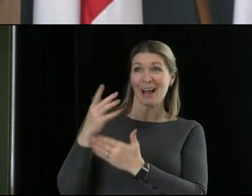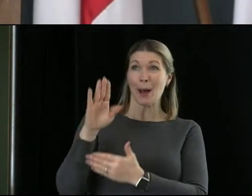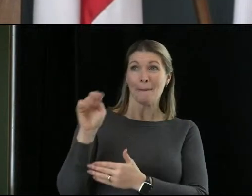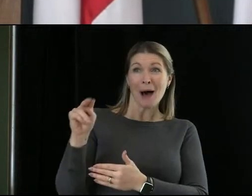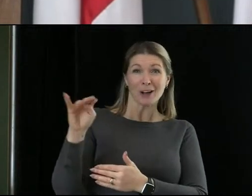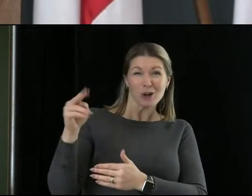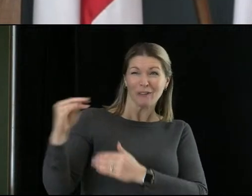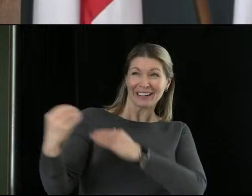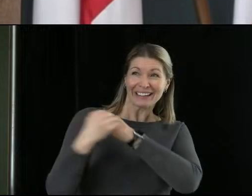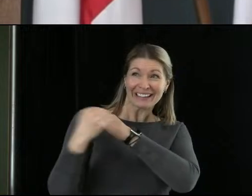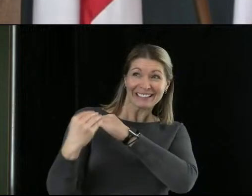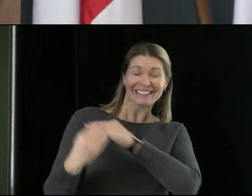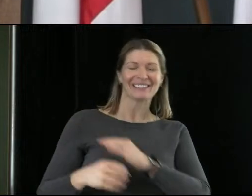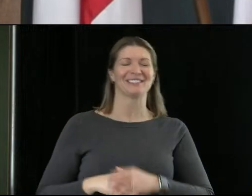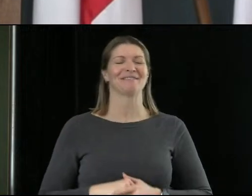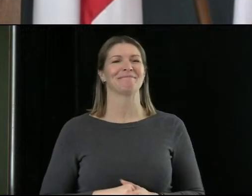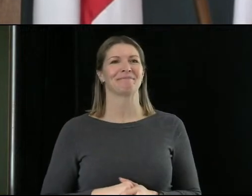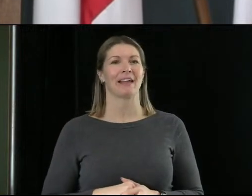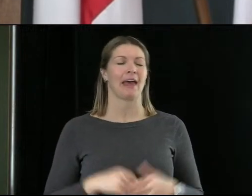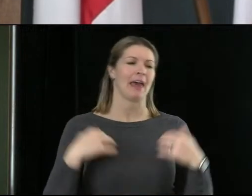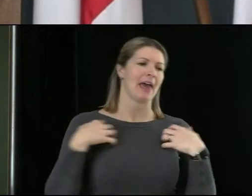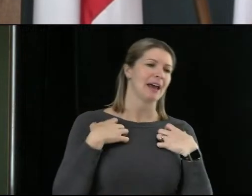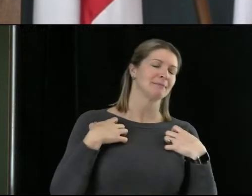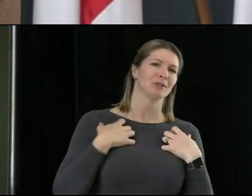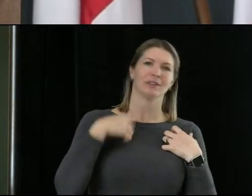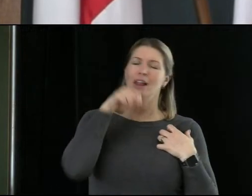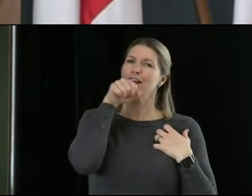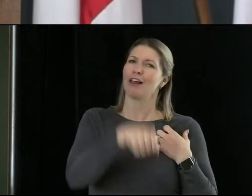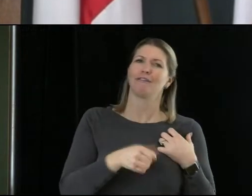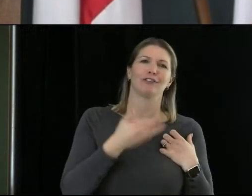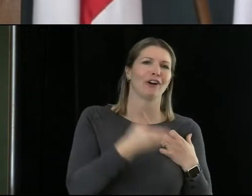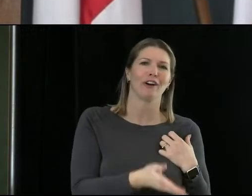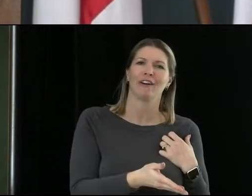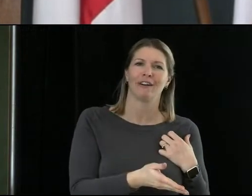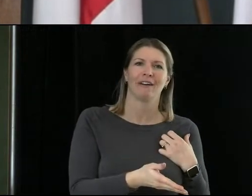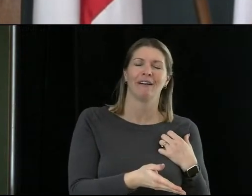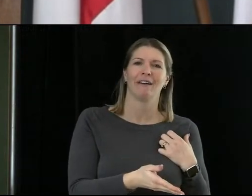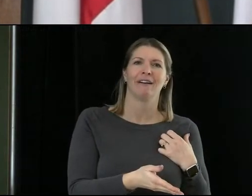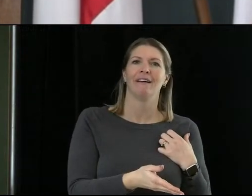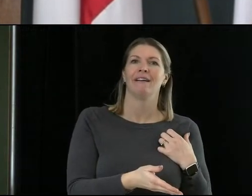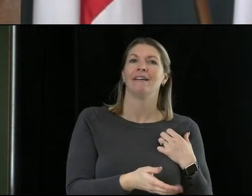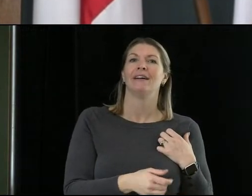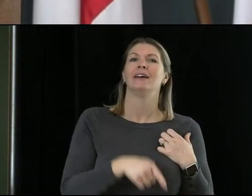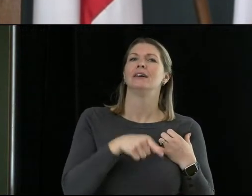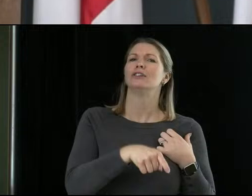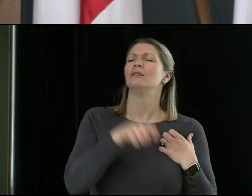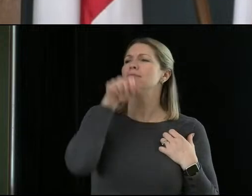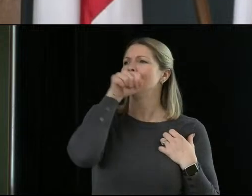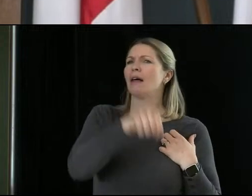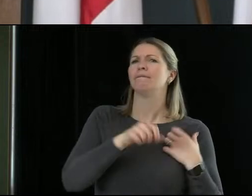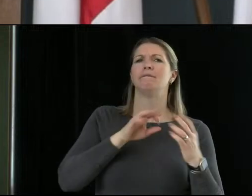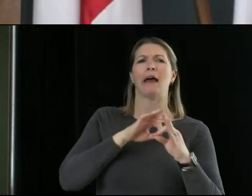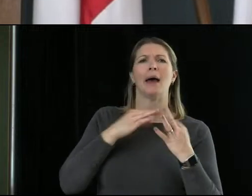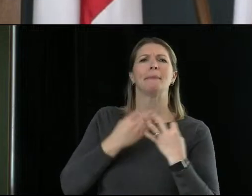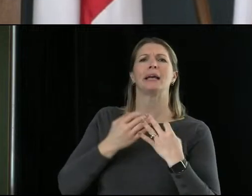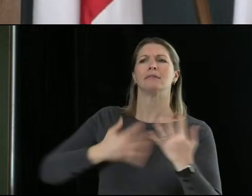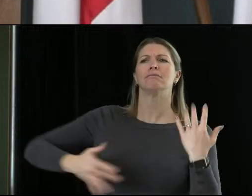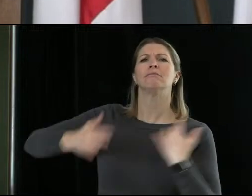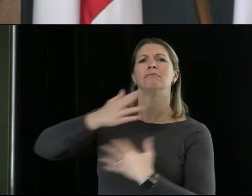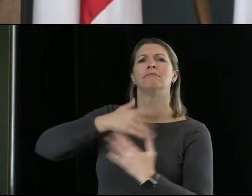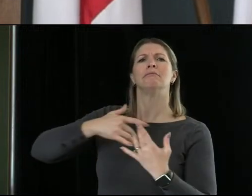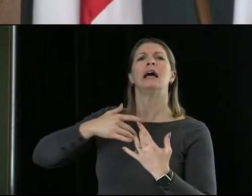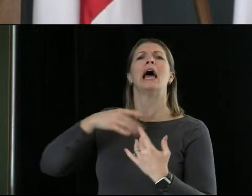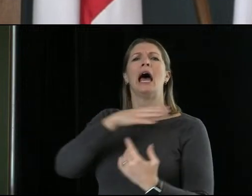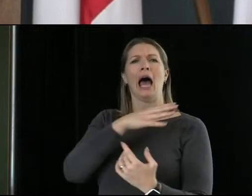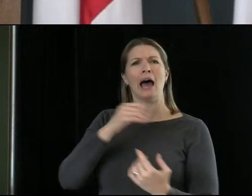She loved animals and they loved her. Julianne loved her family and spending time with her friends.